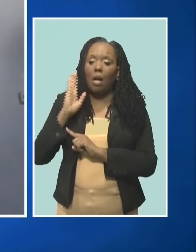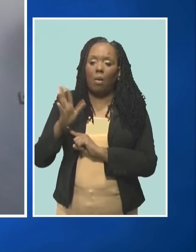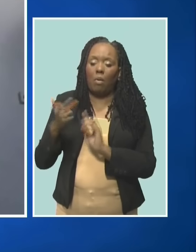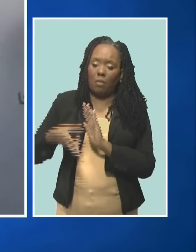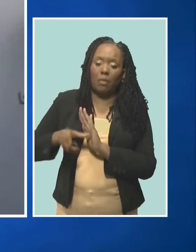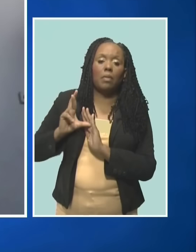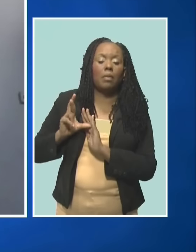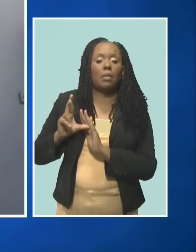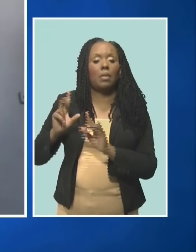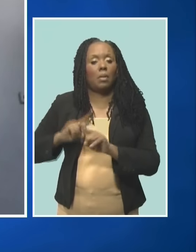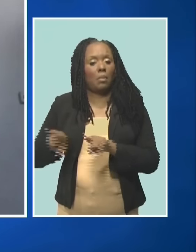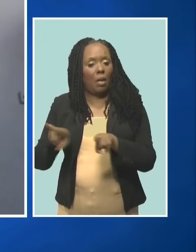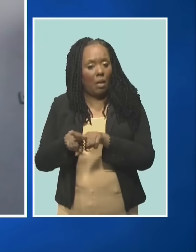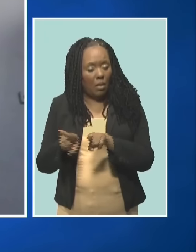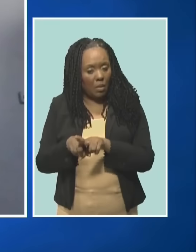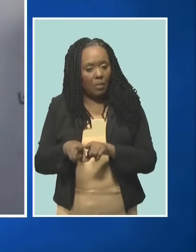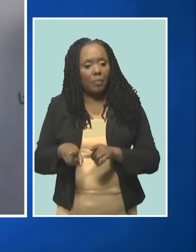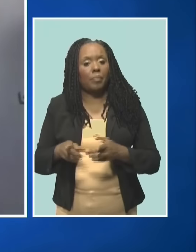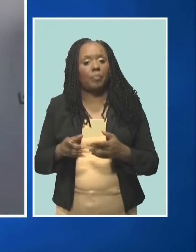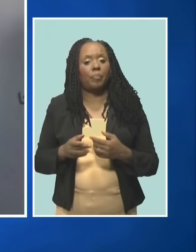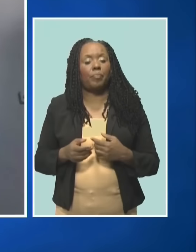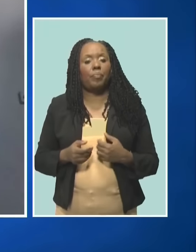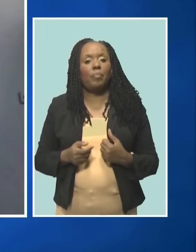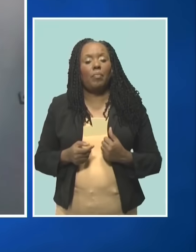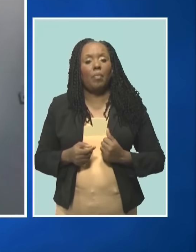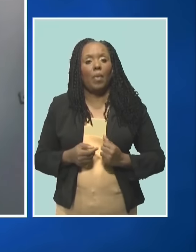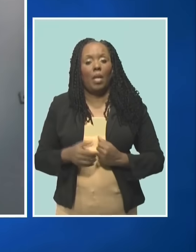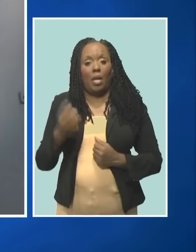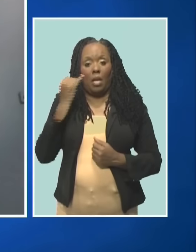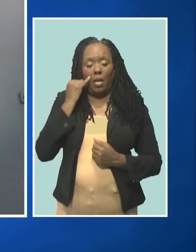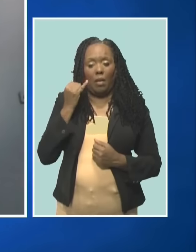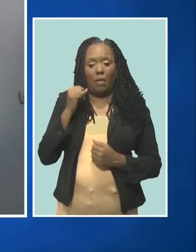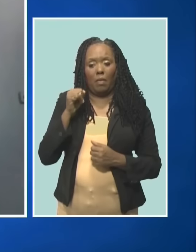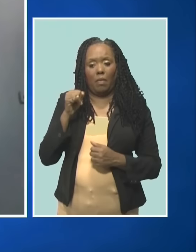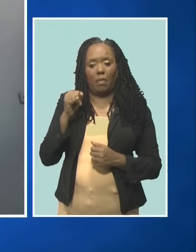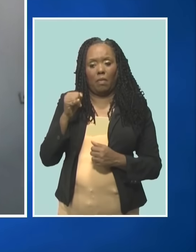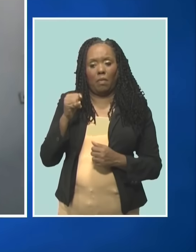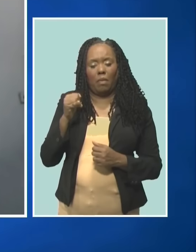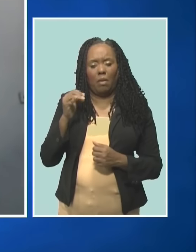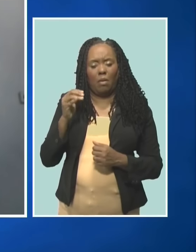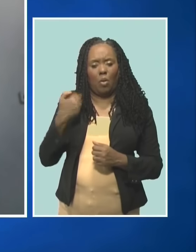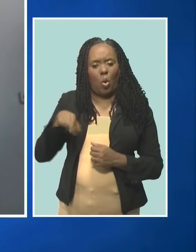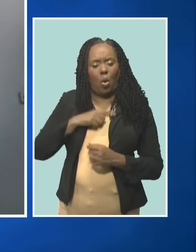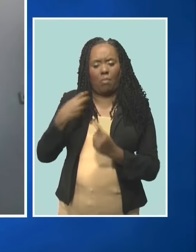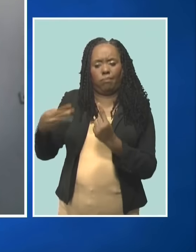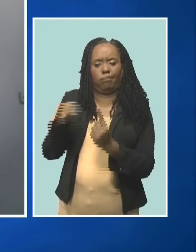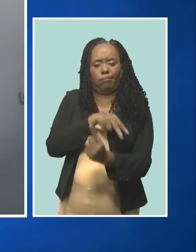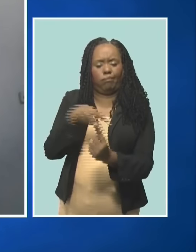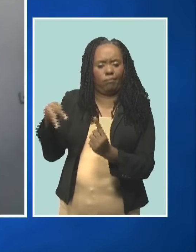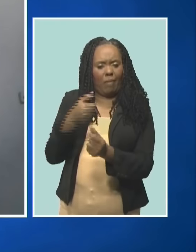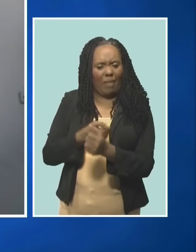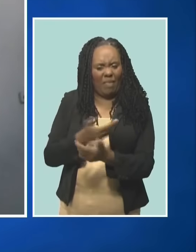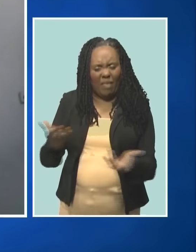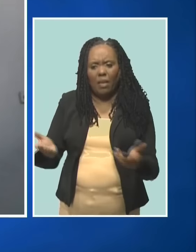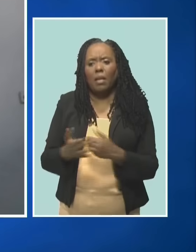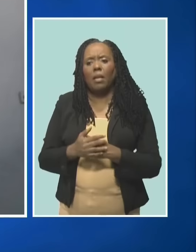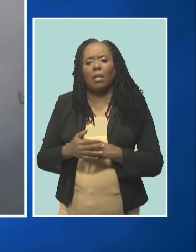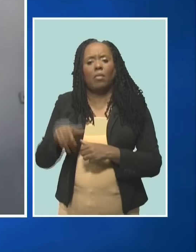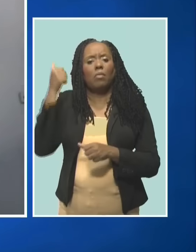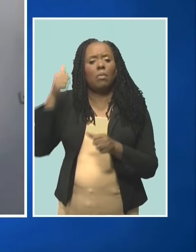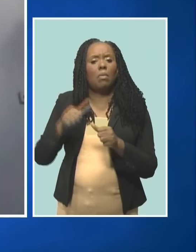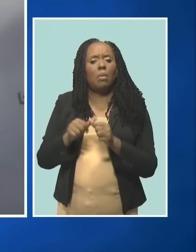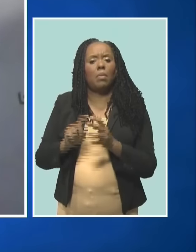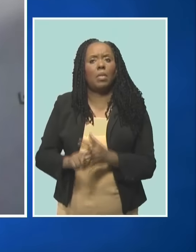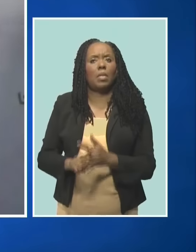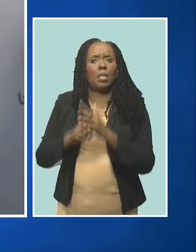at. But at the same time, if we judge the totality of the festival from the start, if people remember how we started in